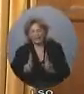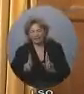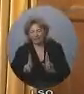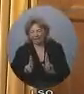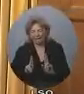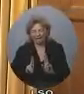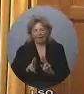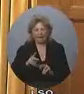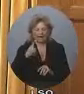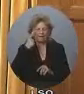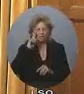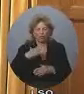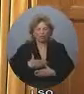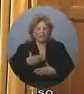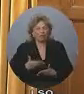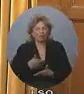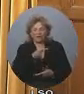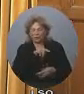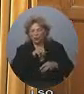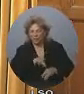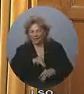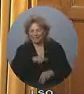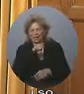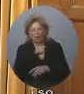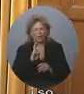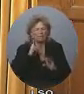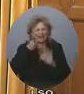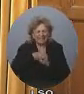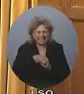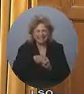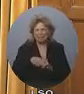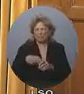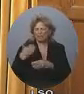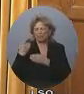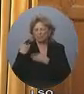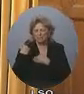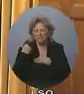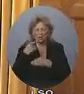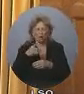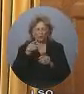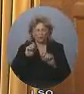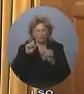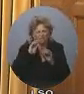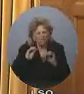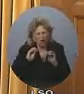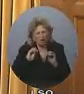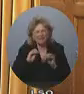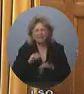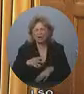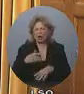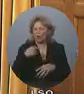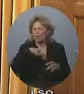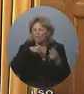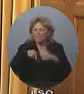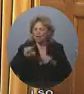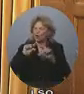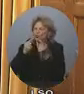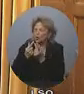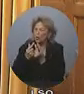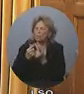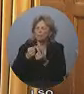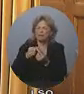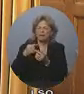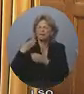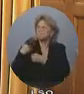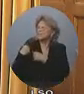to taking part in training missions, to visiting our troops when they are on missions abroad, when they are carrying